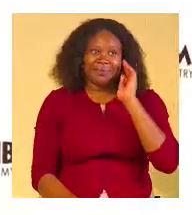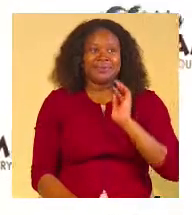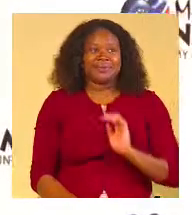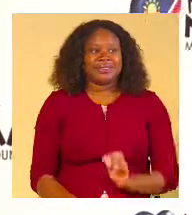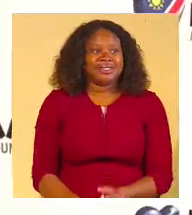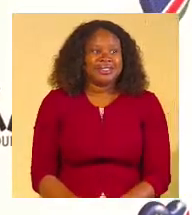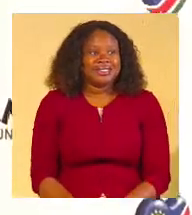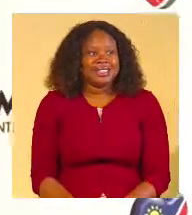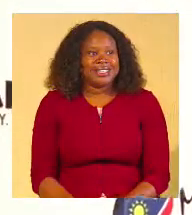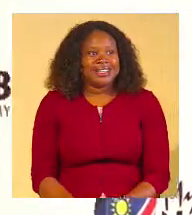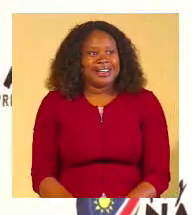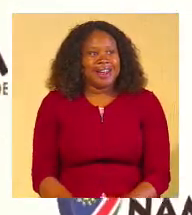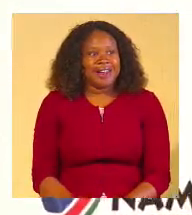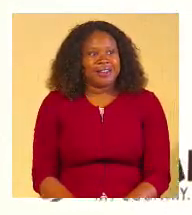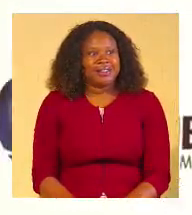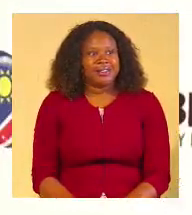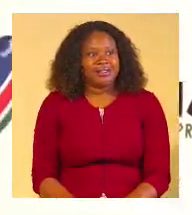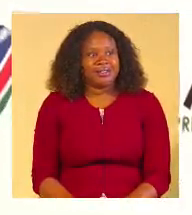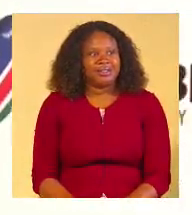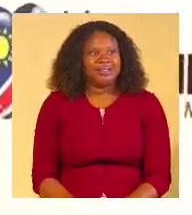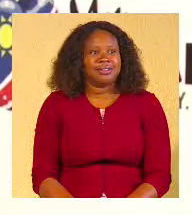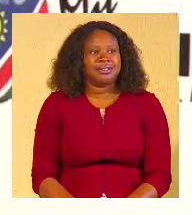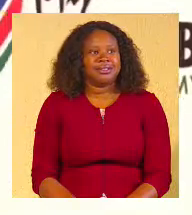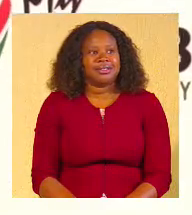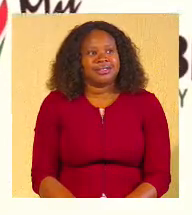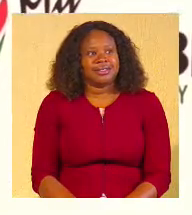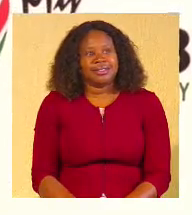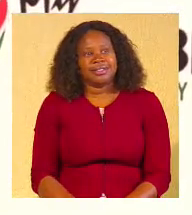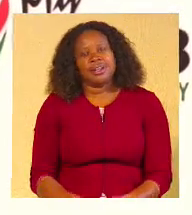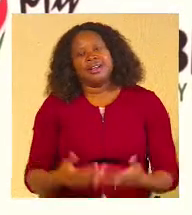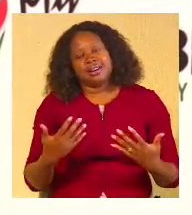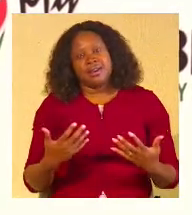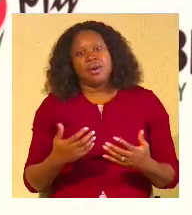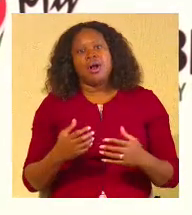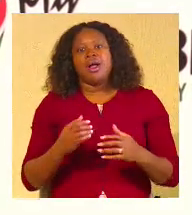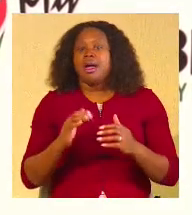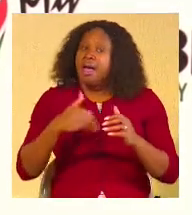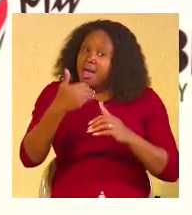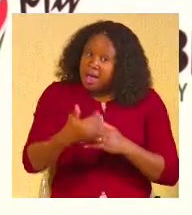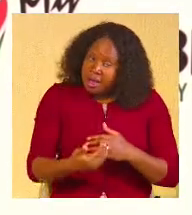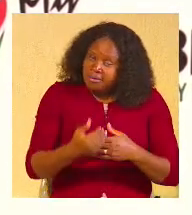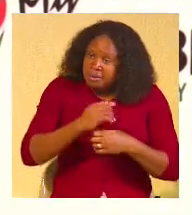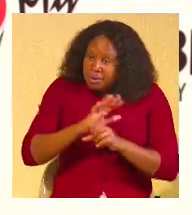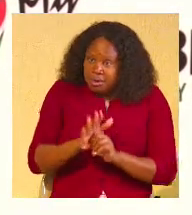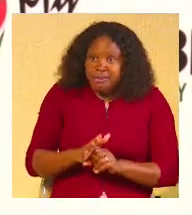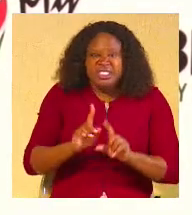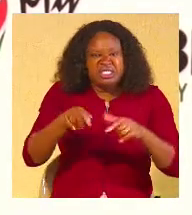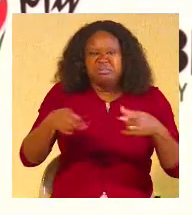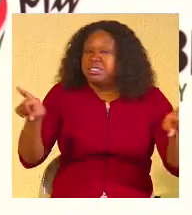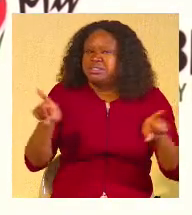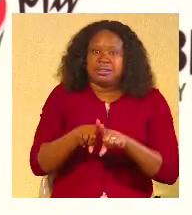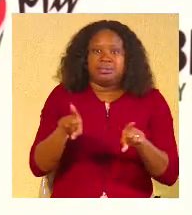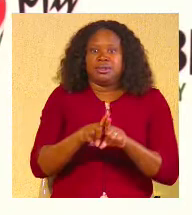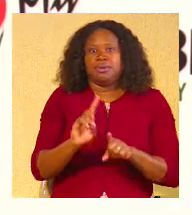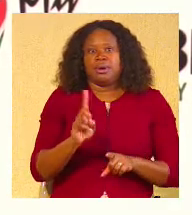Kik, as has been mentioned continuously, I think nothing is going to be the same after this pandemic. Most of our financial efforts are